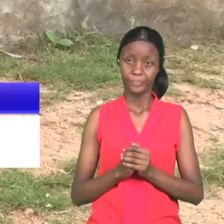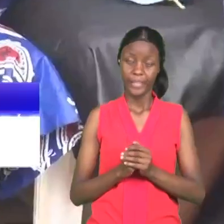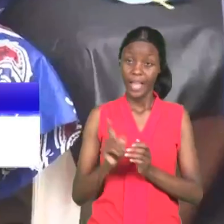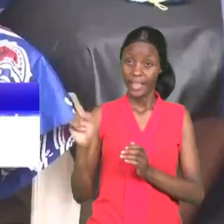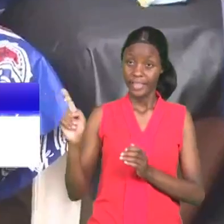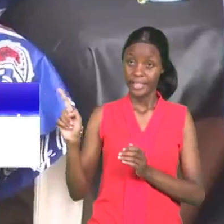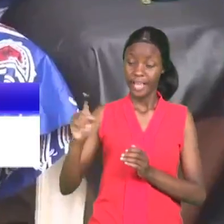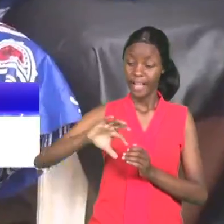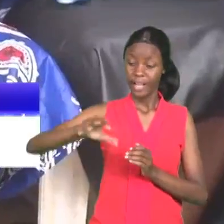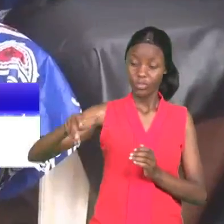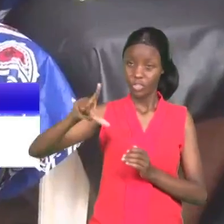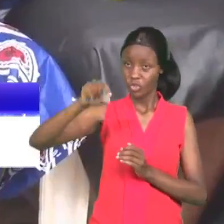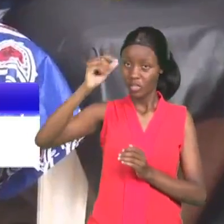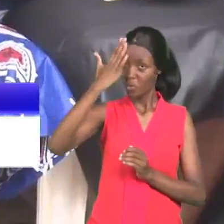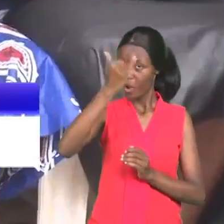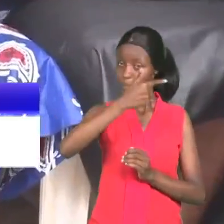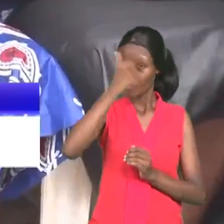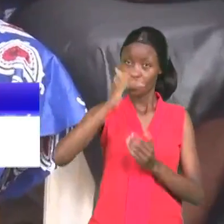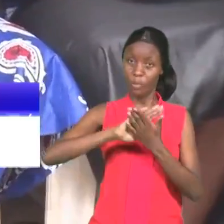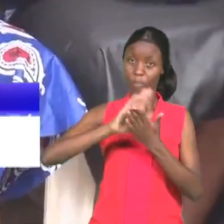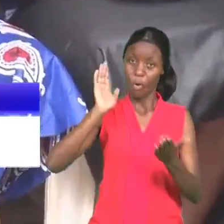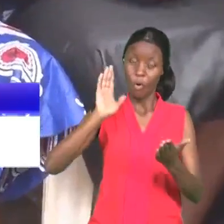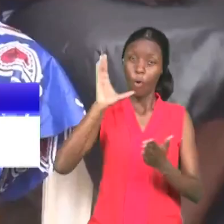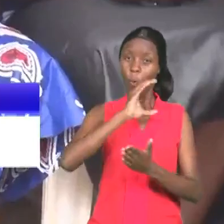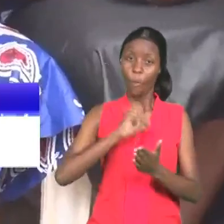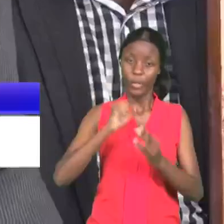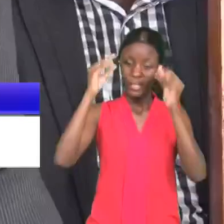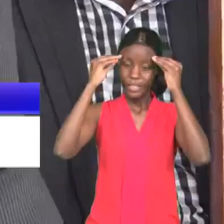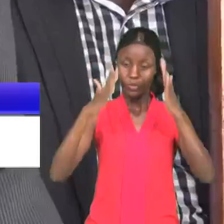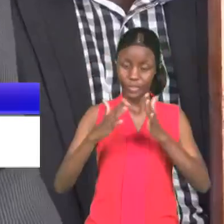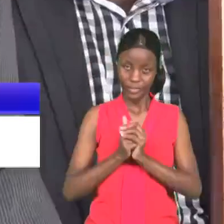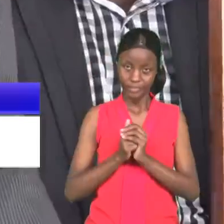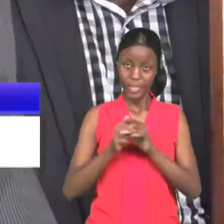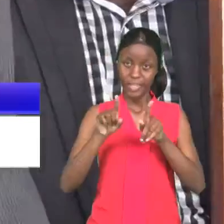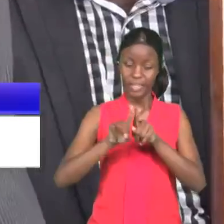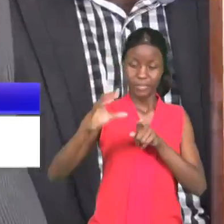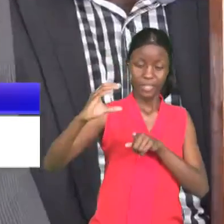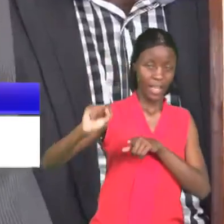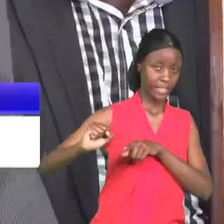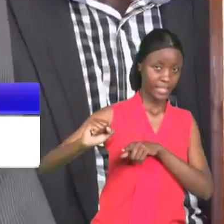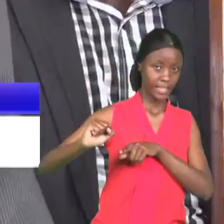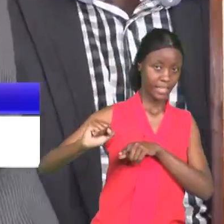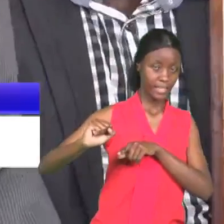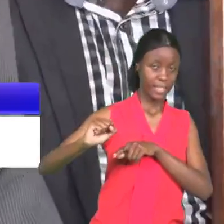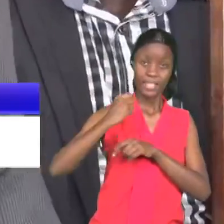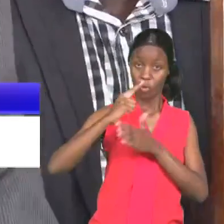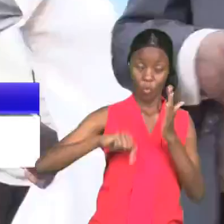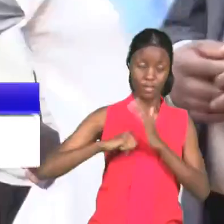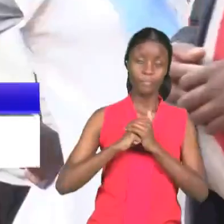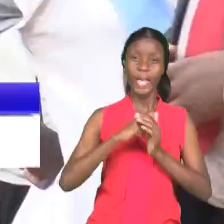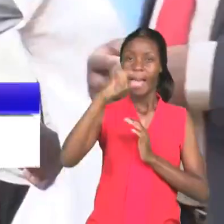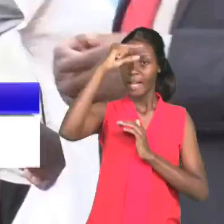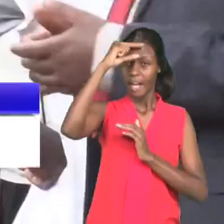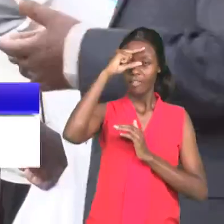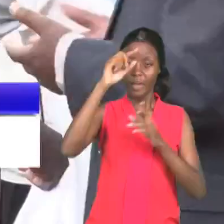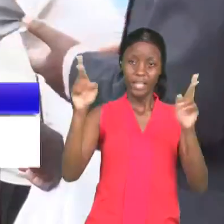was chosen because of the high number of learners attending adult classes. Education Cabinet Secretary Professor George Magoha said that the government is